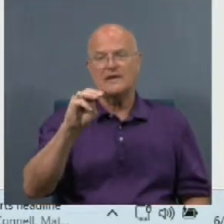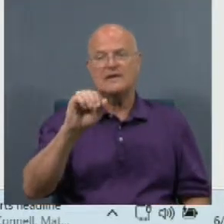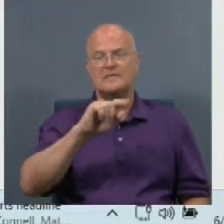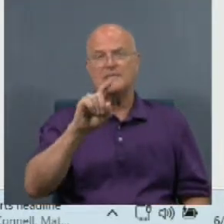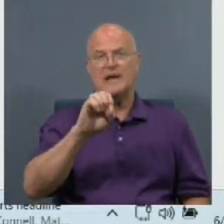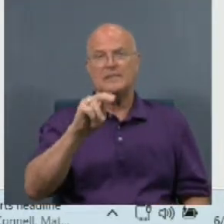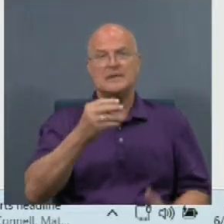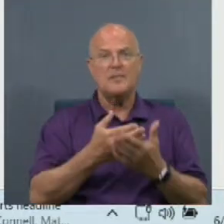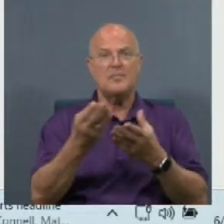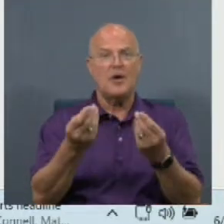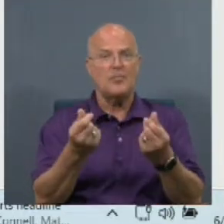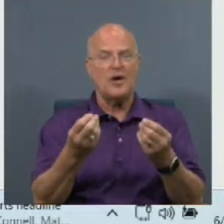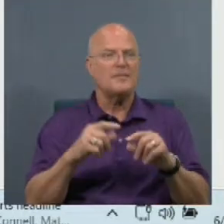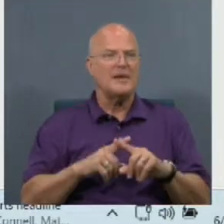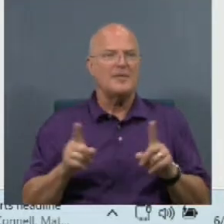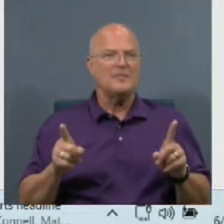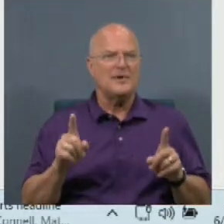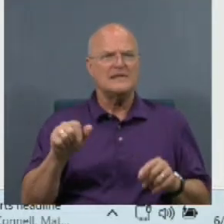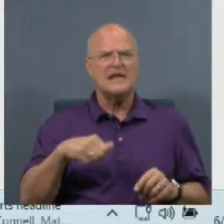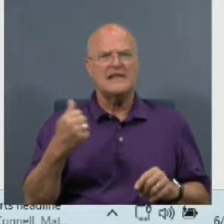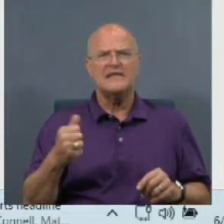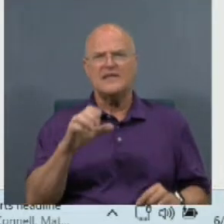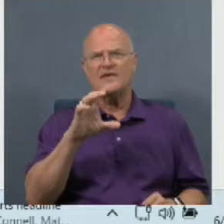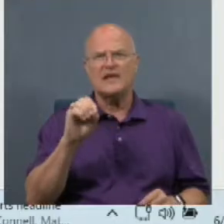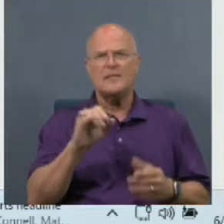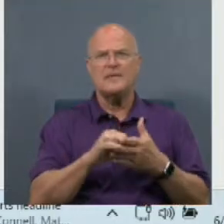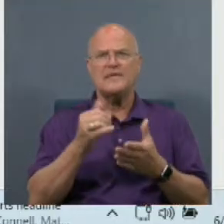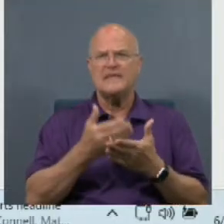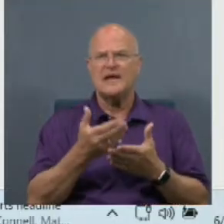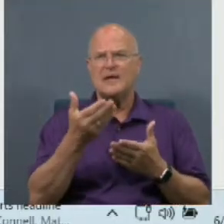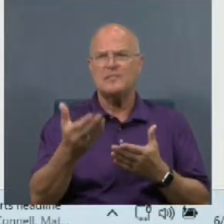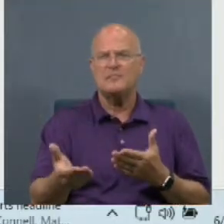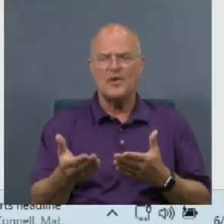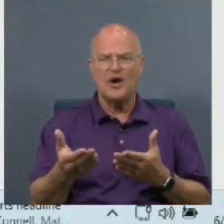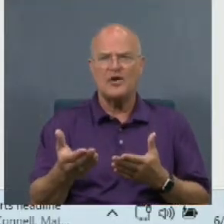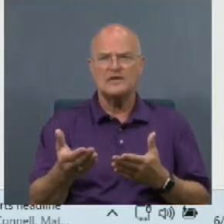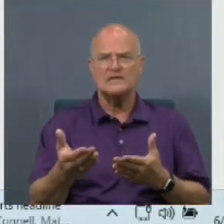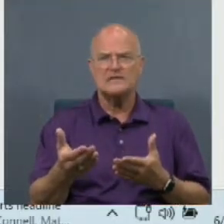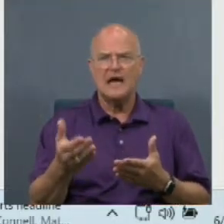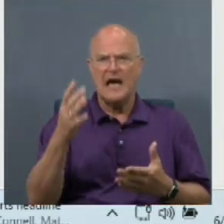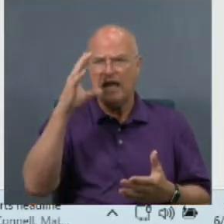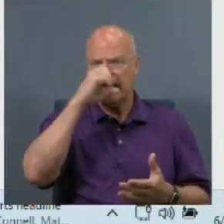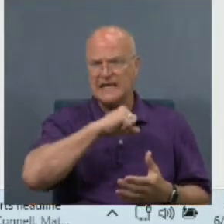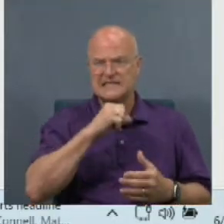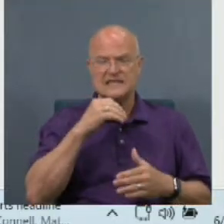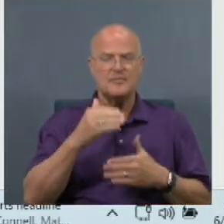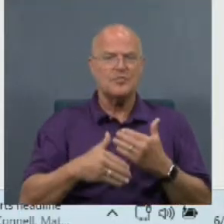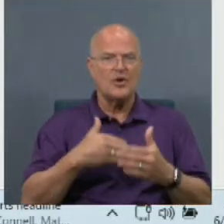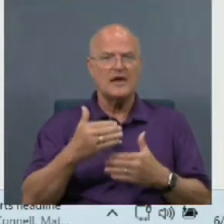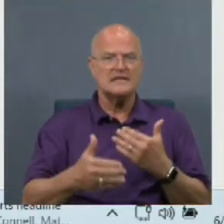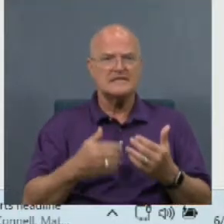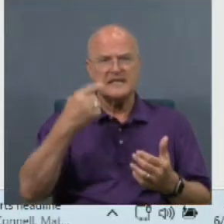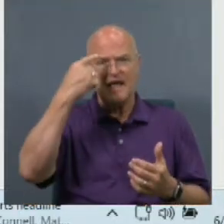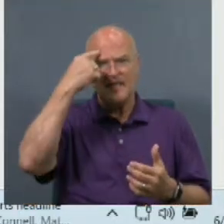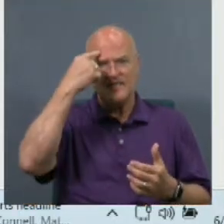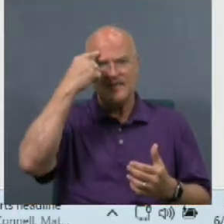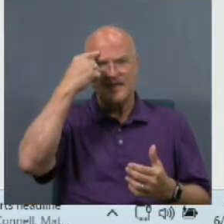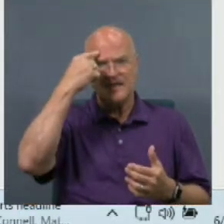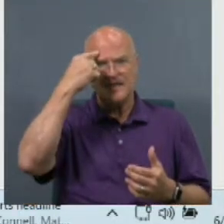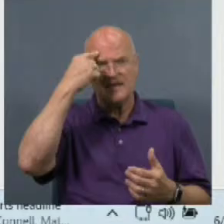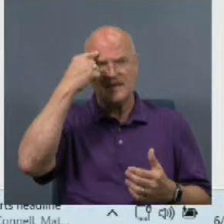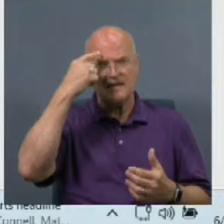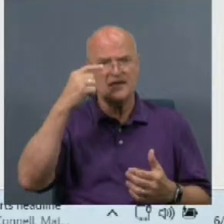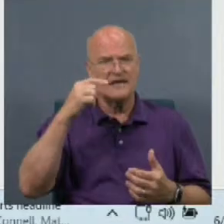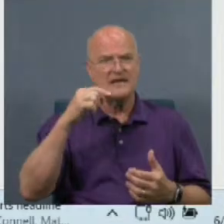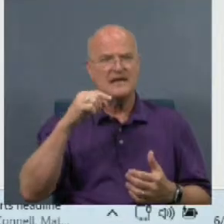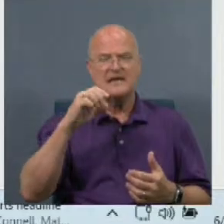property, but there's another company that bought, or I guess they're in the process. I think there's an MOA or something